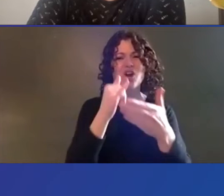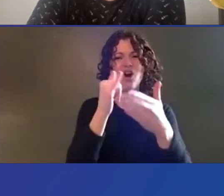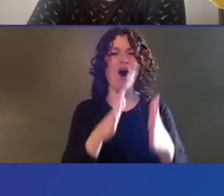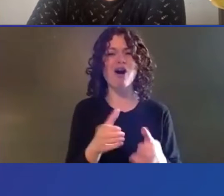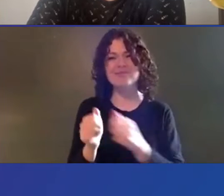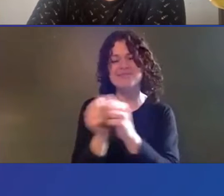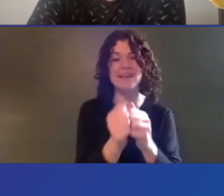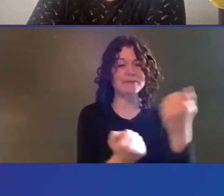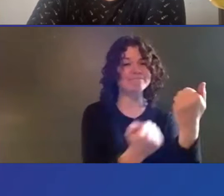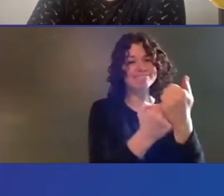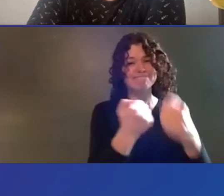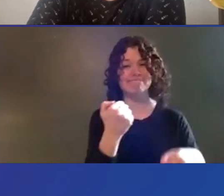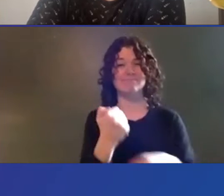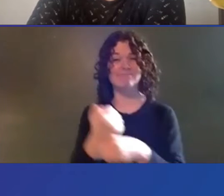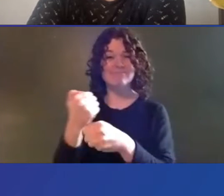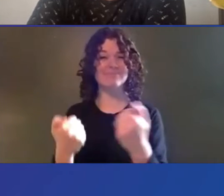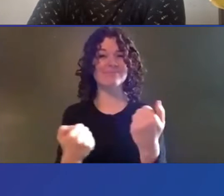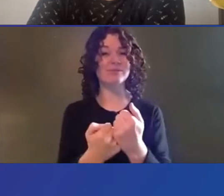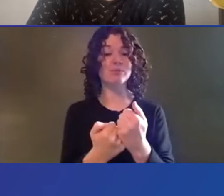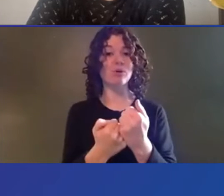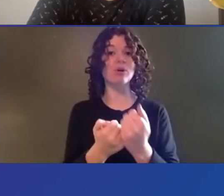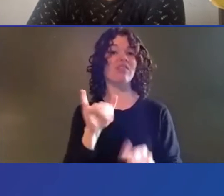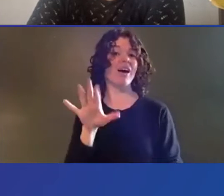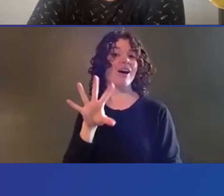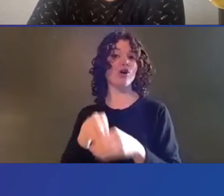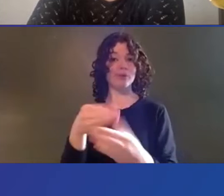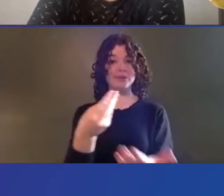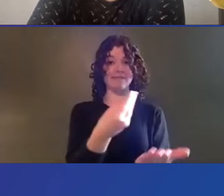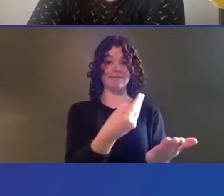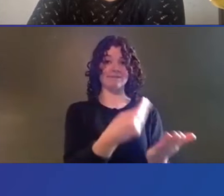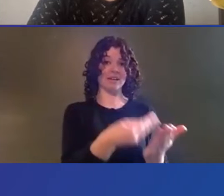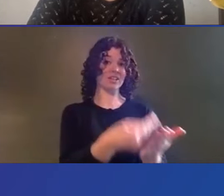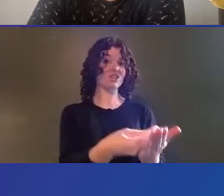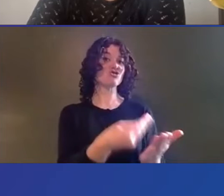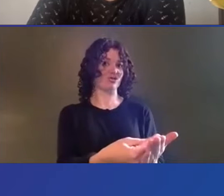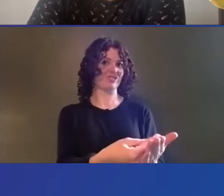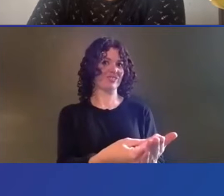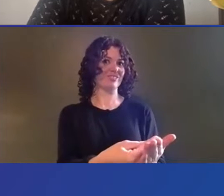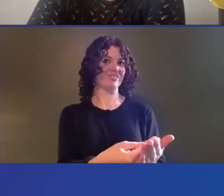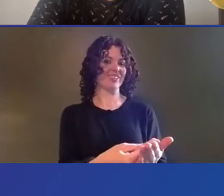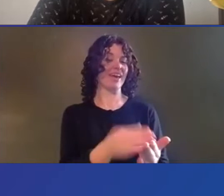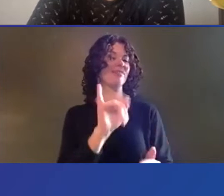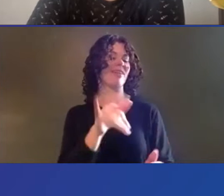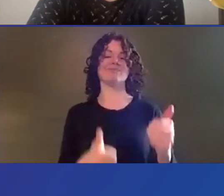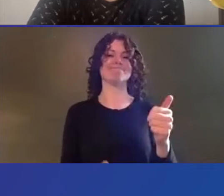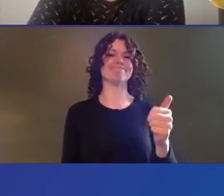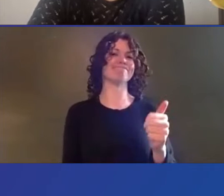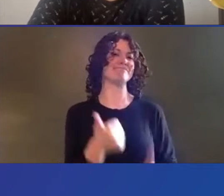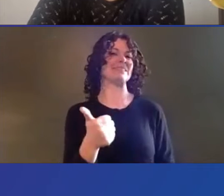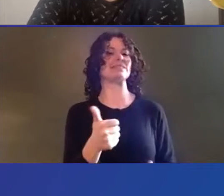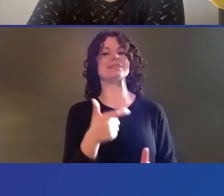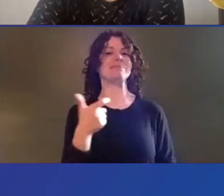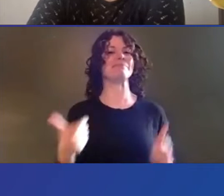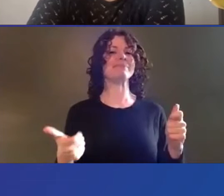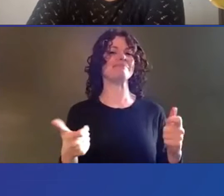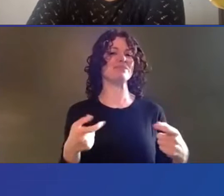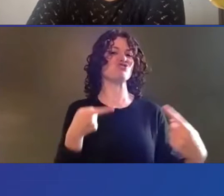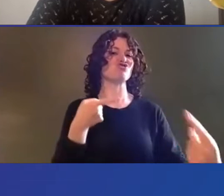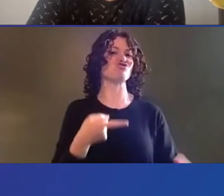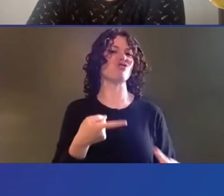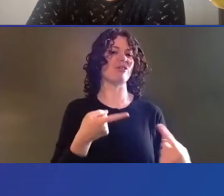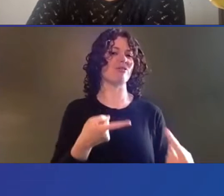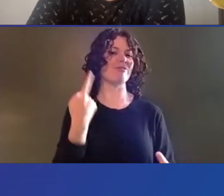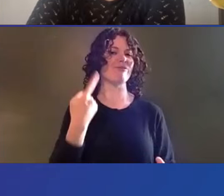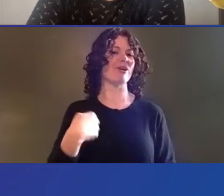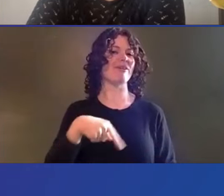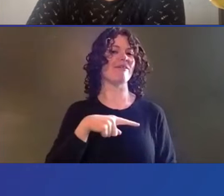one of them is financially. That is like the biggest struggle, perhaps. And, you know, so through that struggle of like,